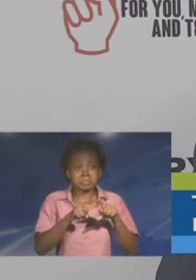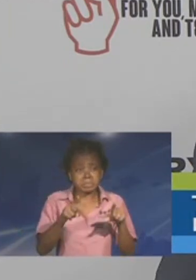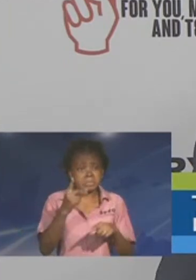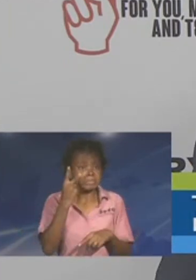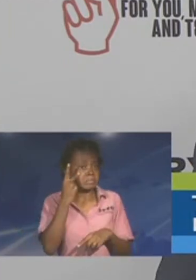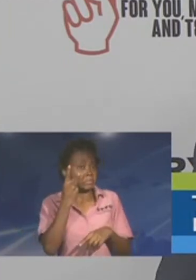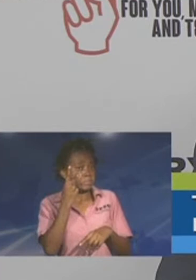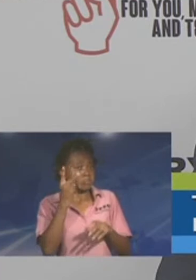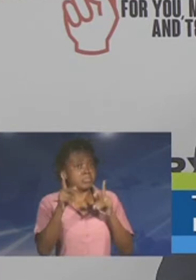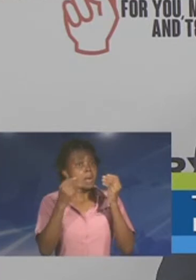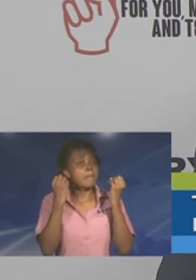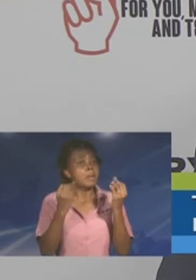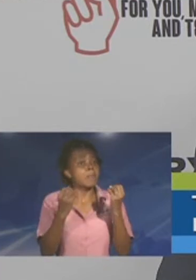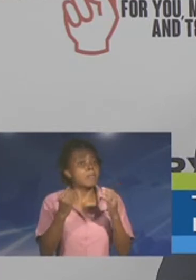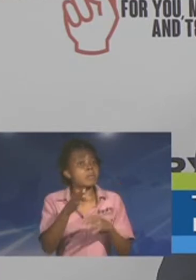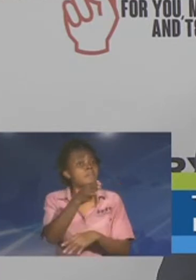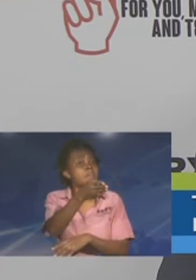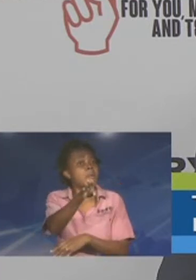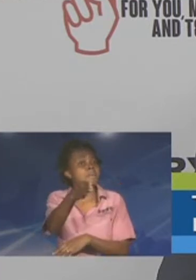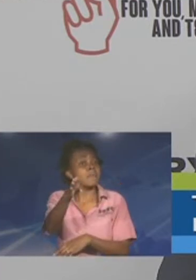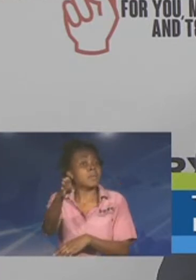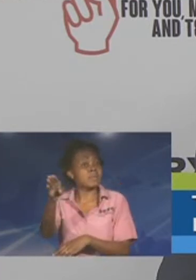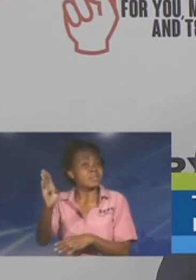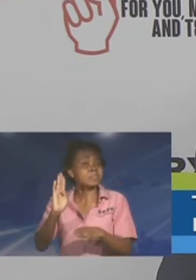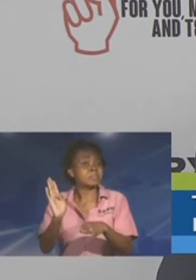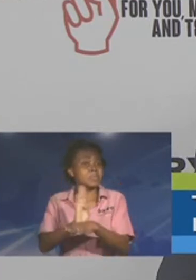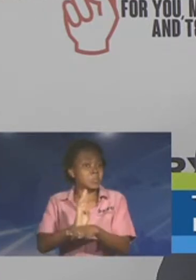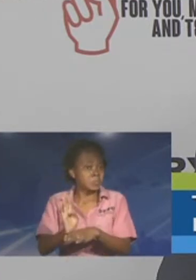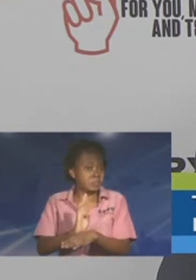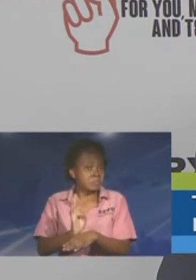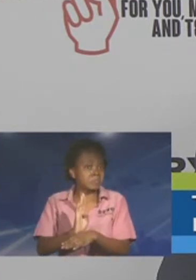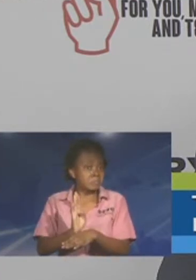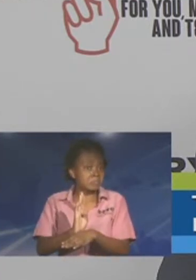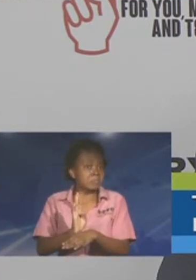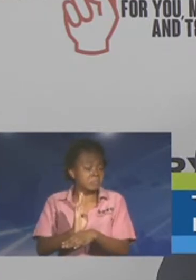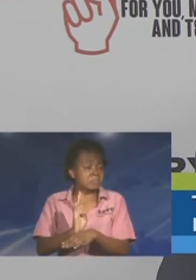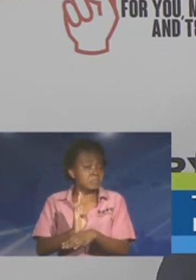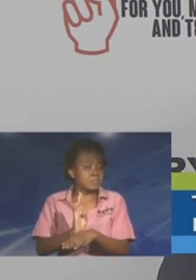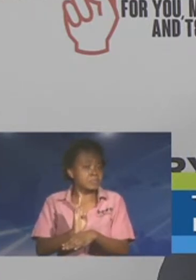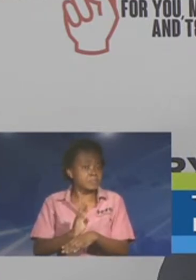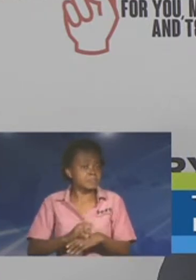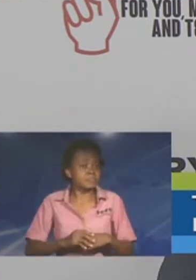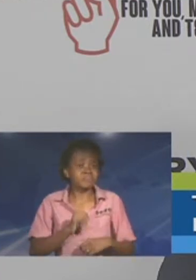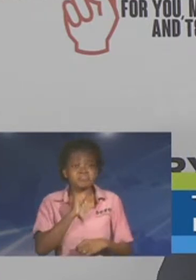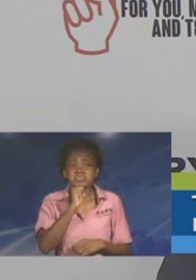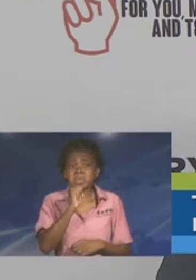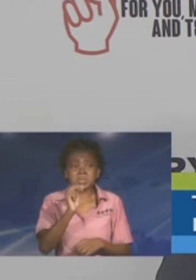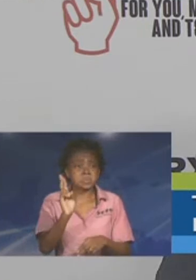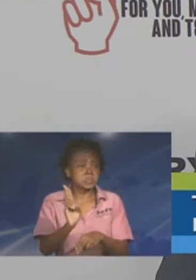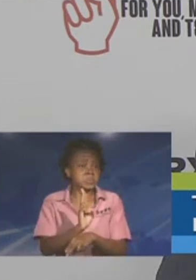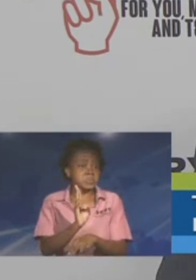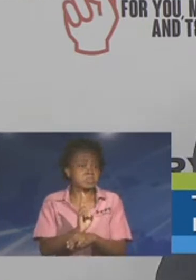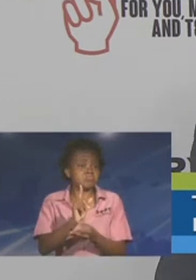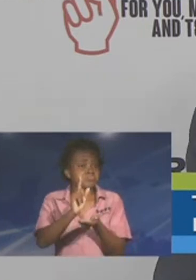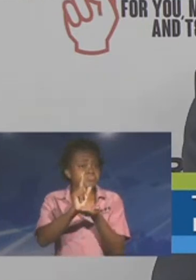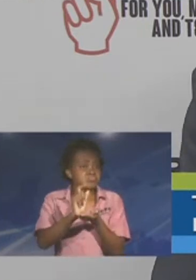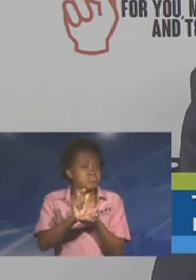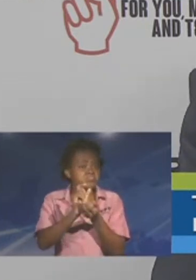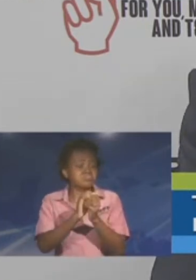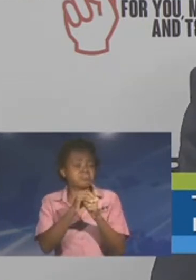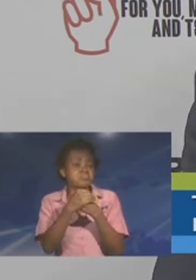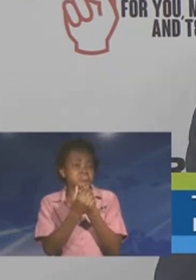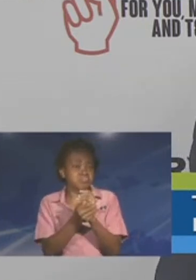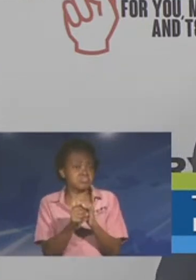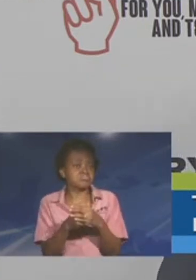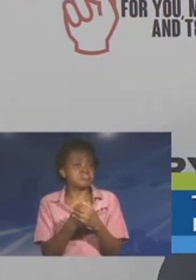places are doing away with the requirement for hand sanitizers or hand sanitizing with